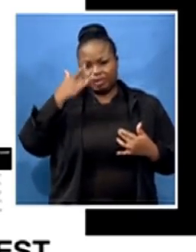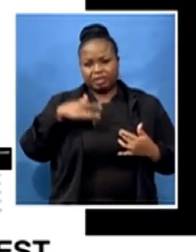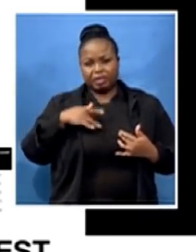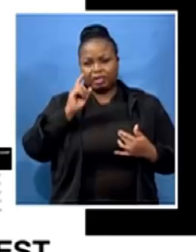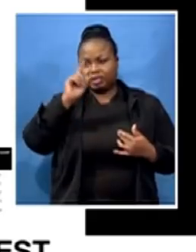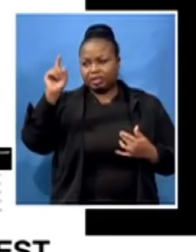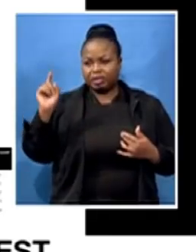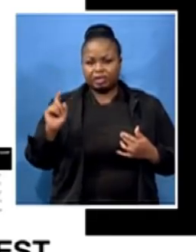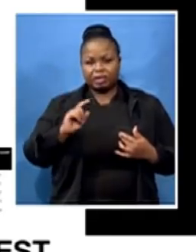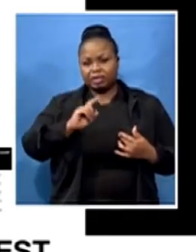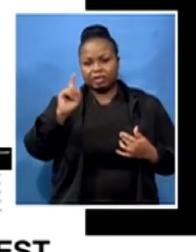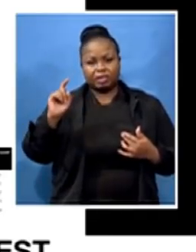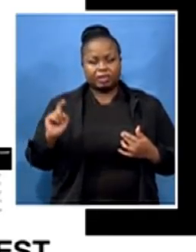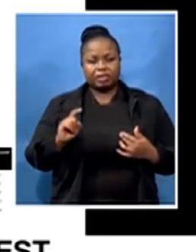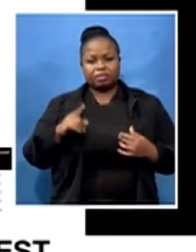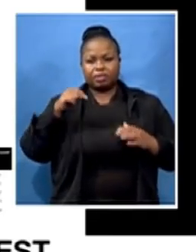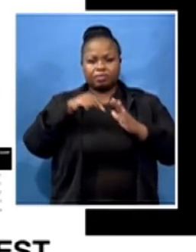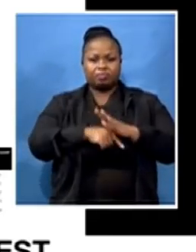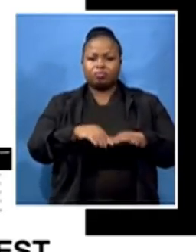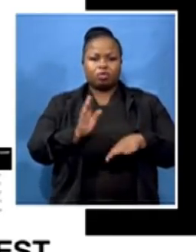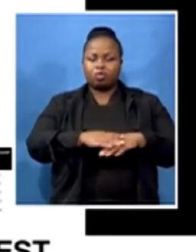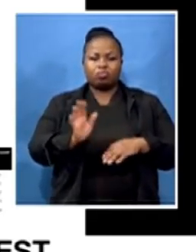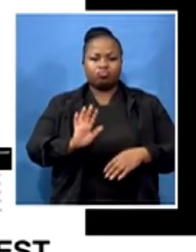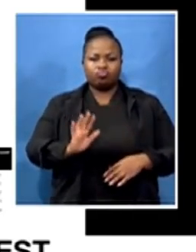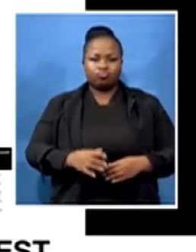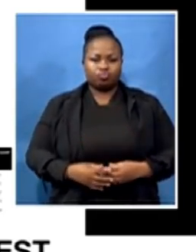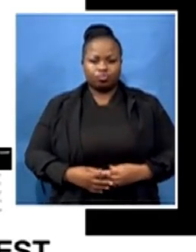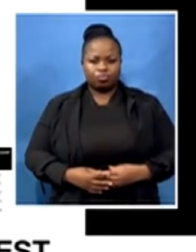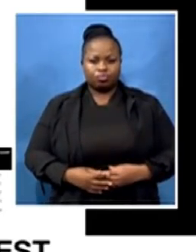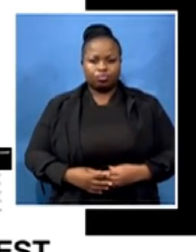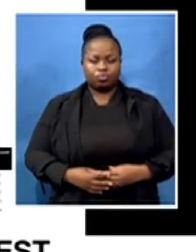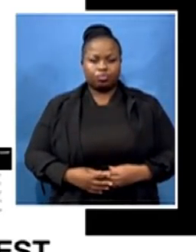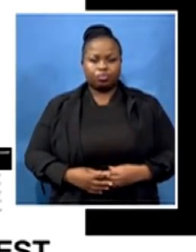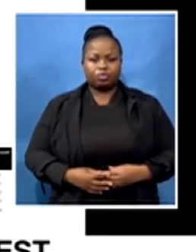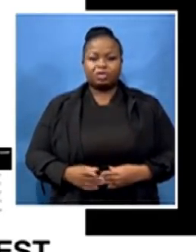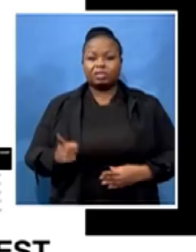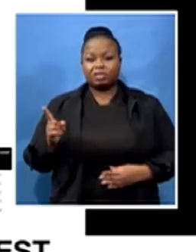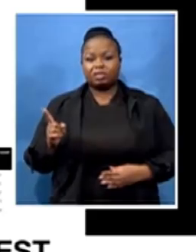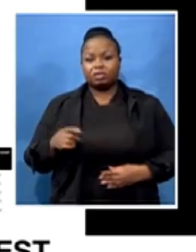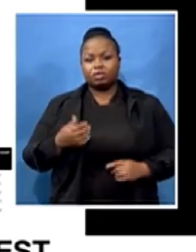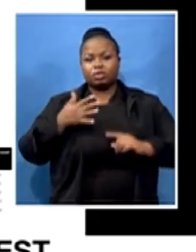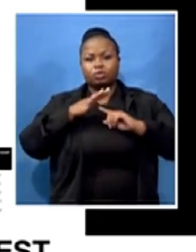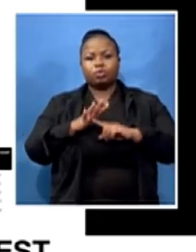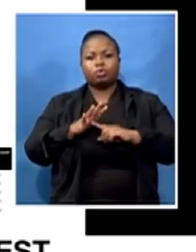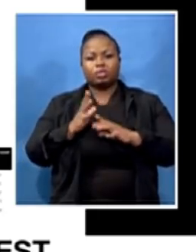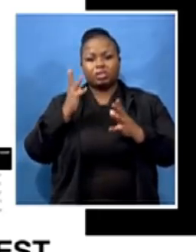speaking. But it shows the darker areas are where there's legal